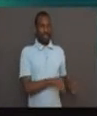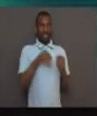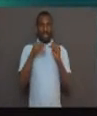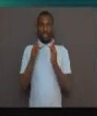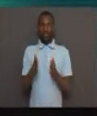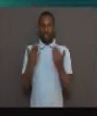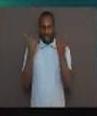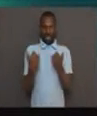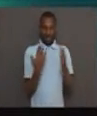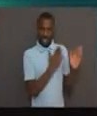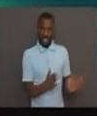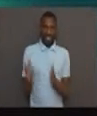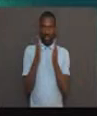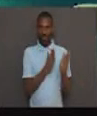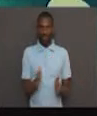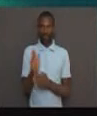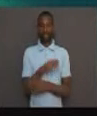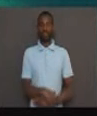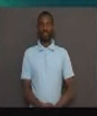Students, let's get ready.